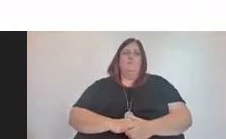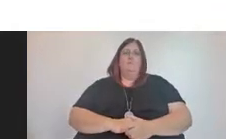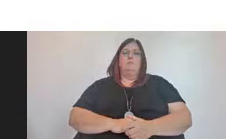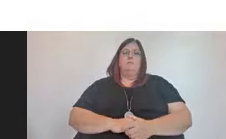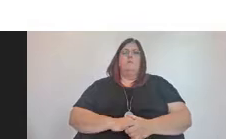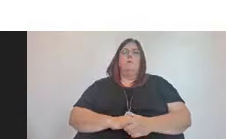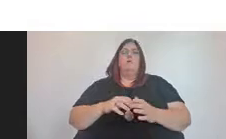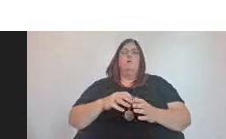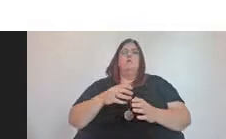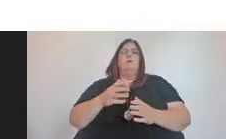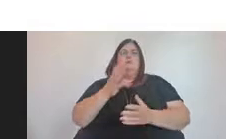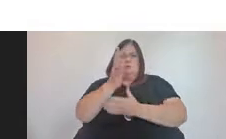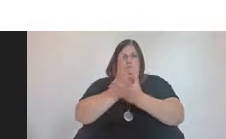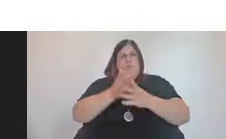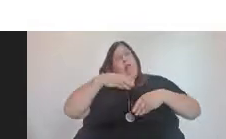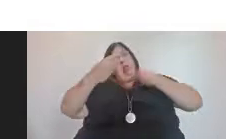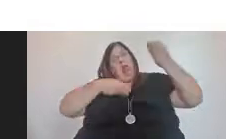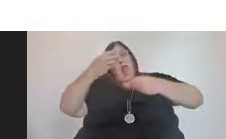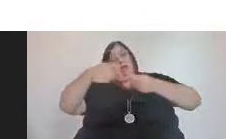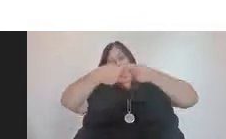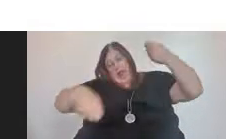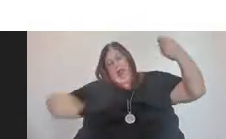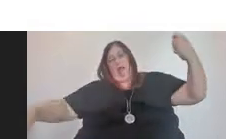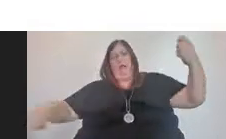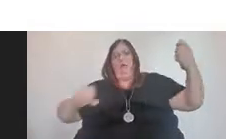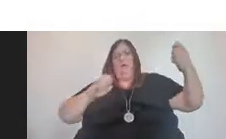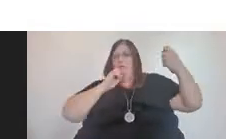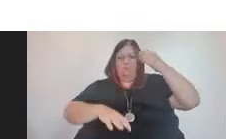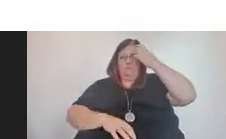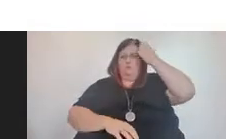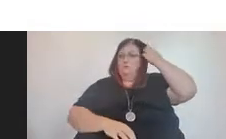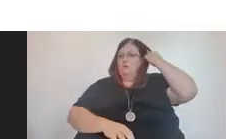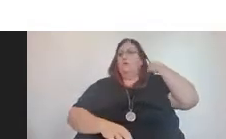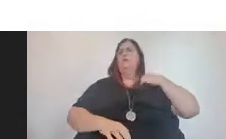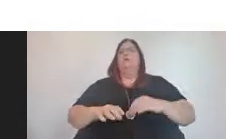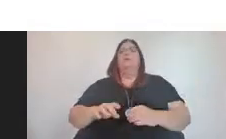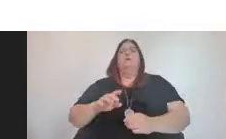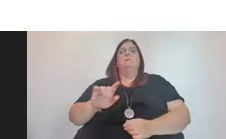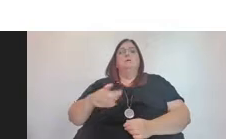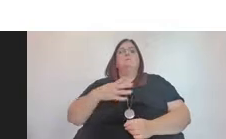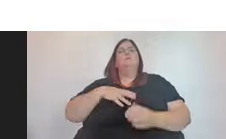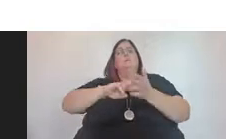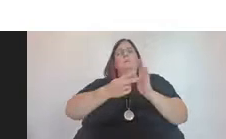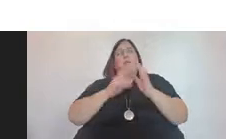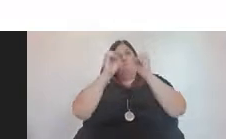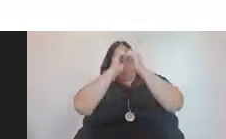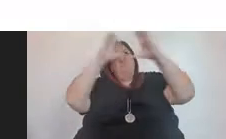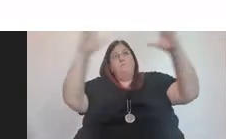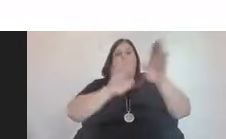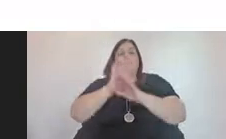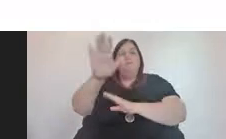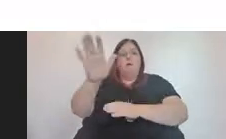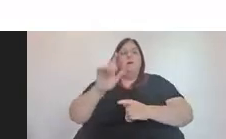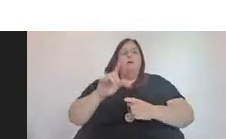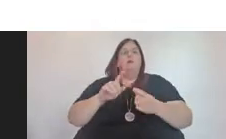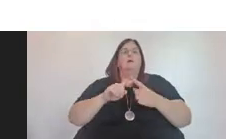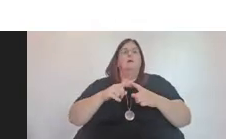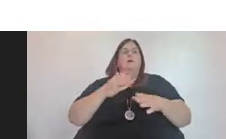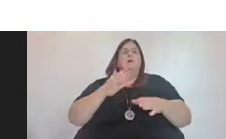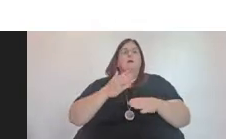So again, I won't go through this because I do need to hand over to Paul in a moment, but we do have a plan looking at things like our access improvement